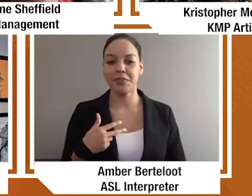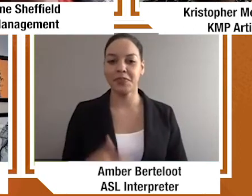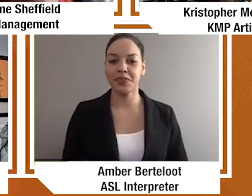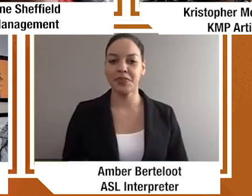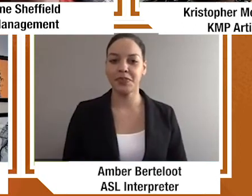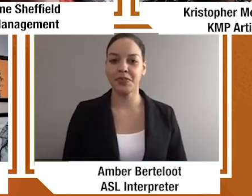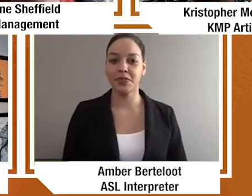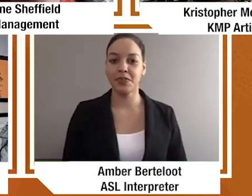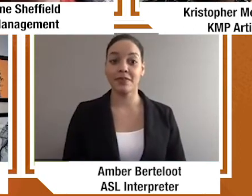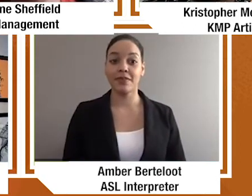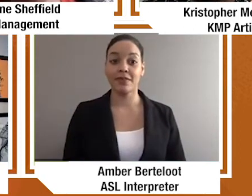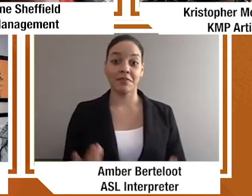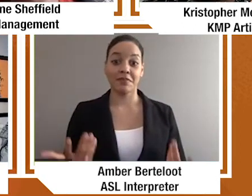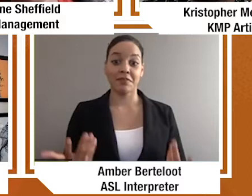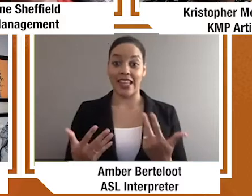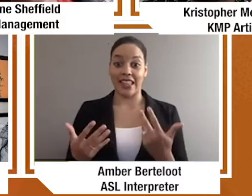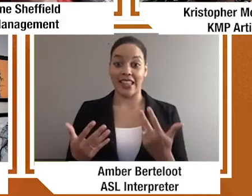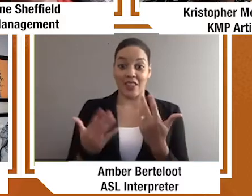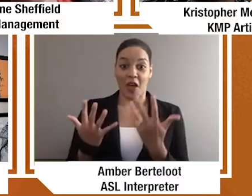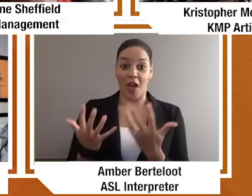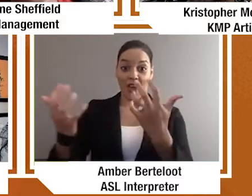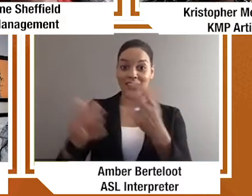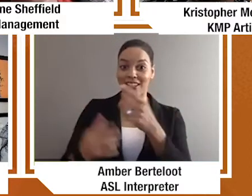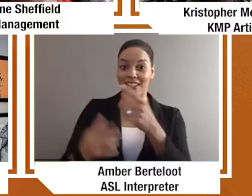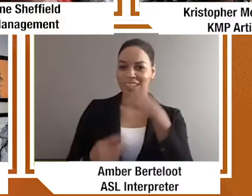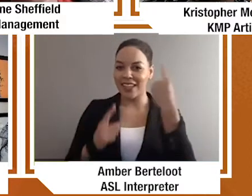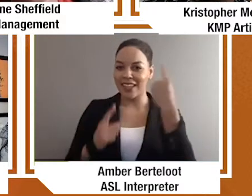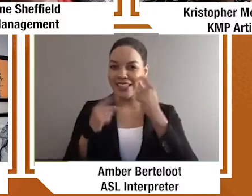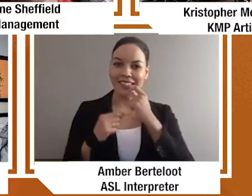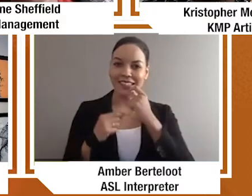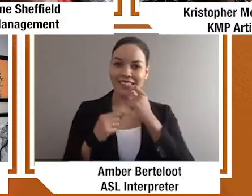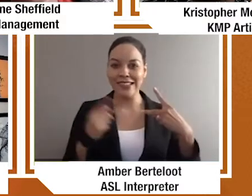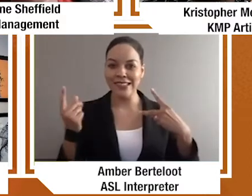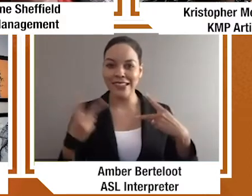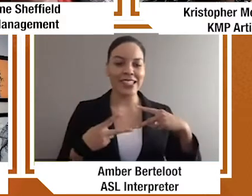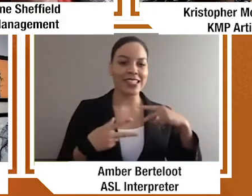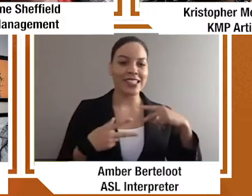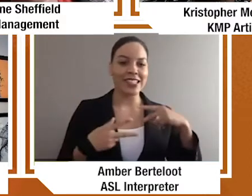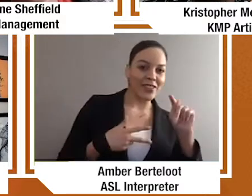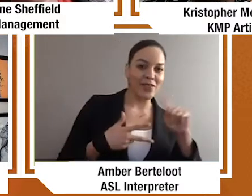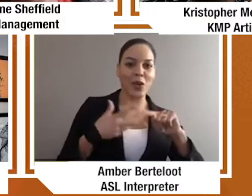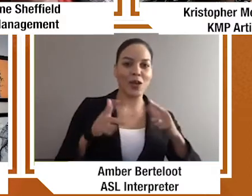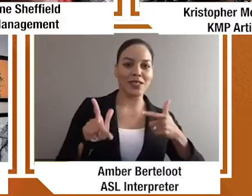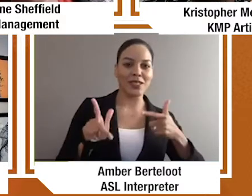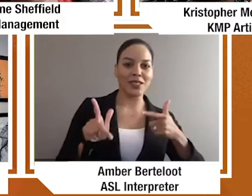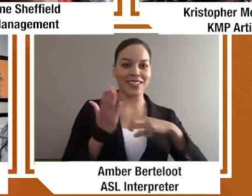Our in-room audience, it was neck and neck. People were split between television and speeding tickets. So